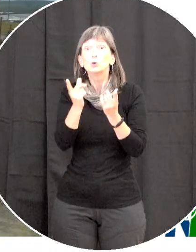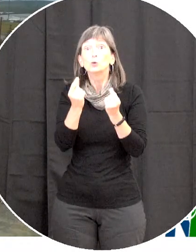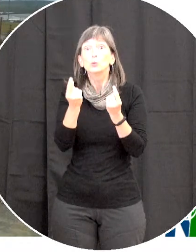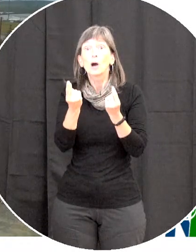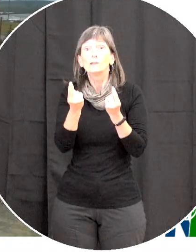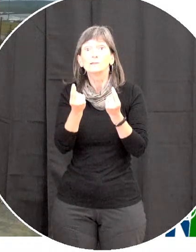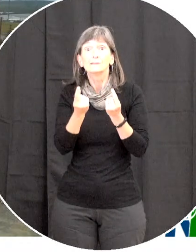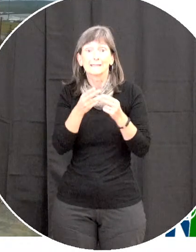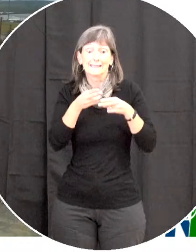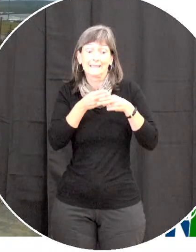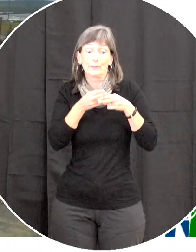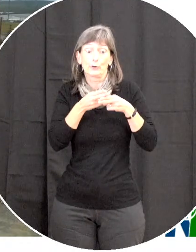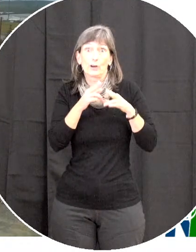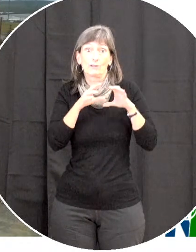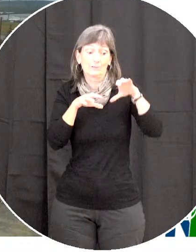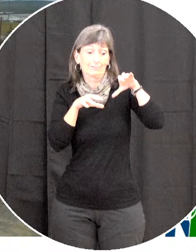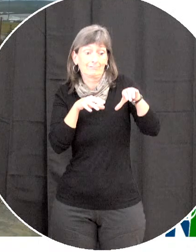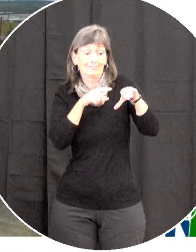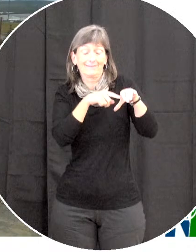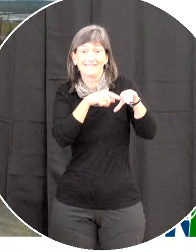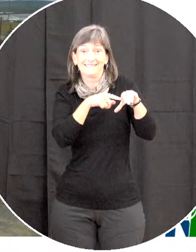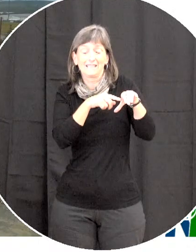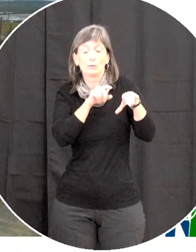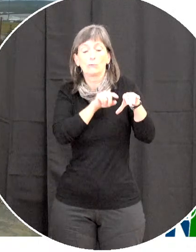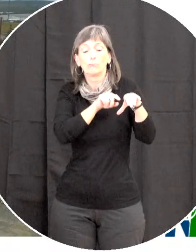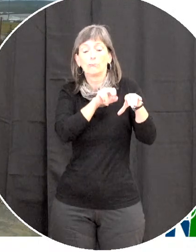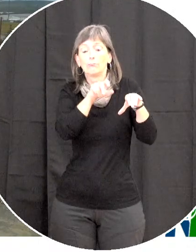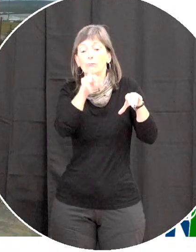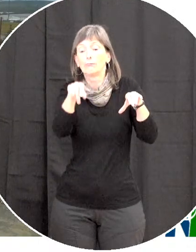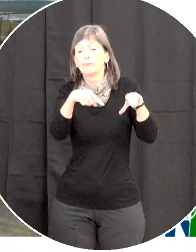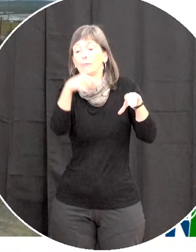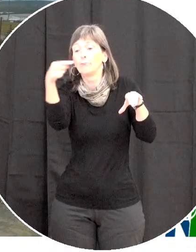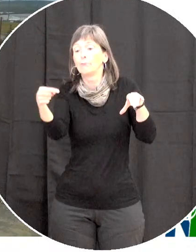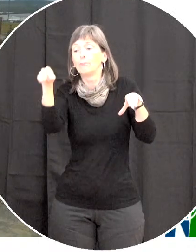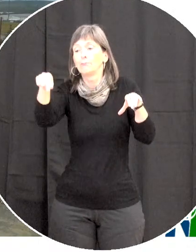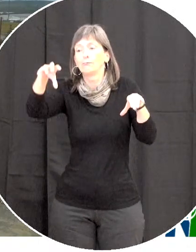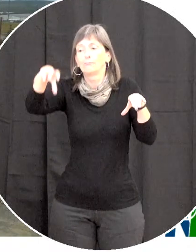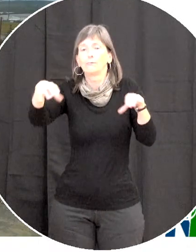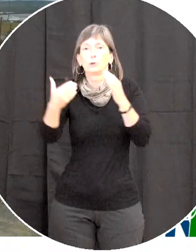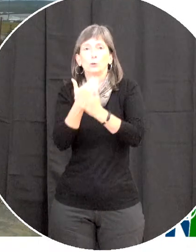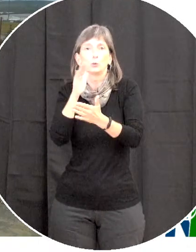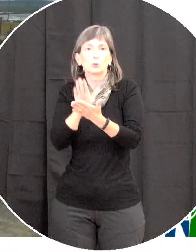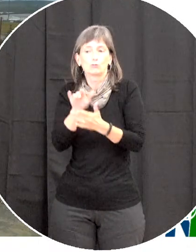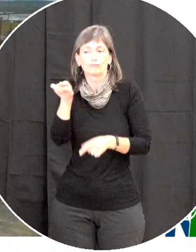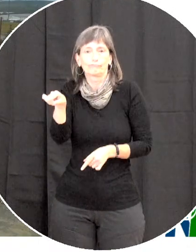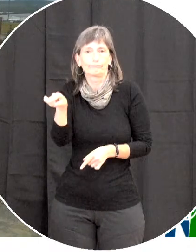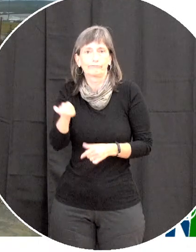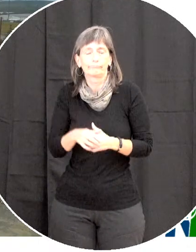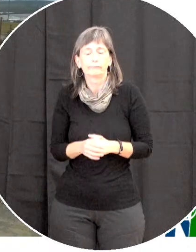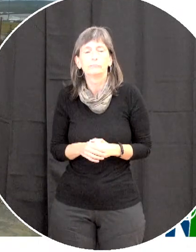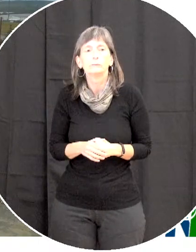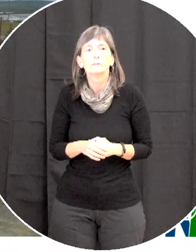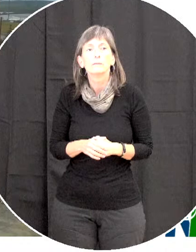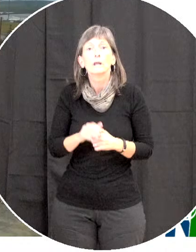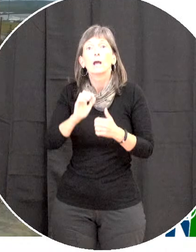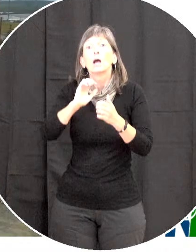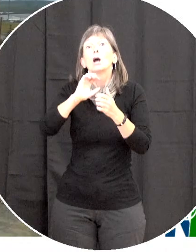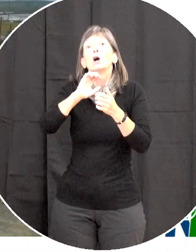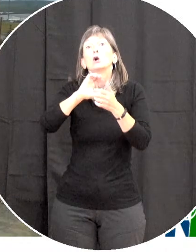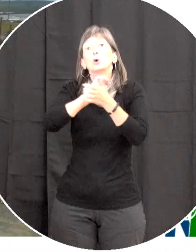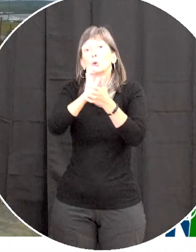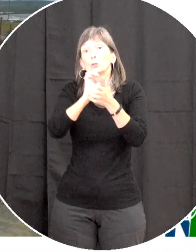from where they're temporarily occupying quarters and move into their new facility. And we have the Corner Brook Bus